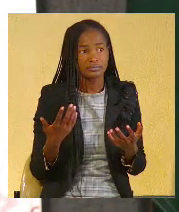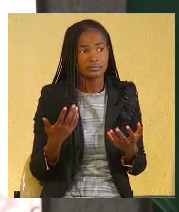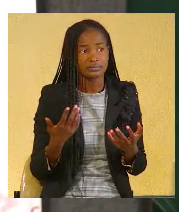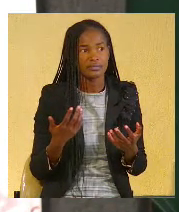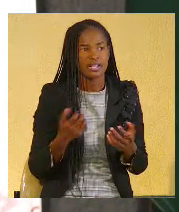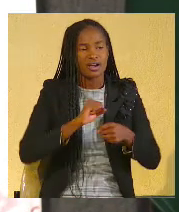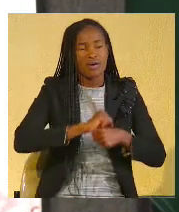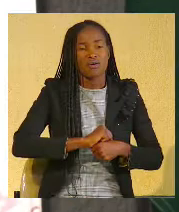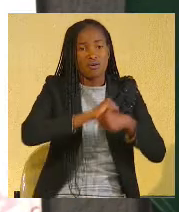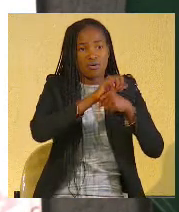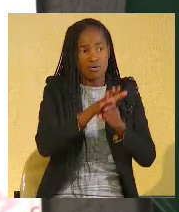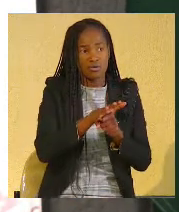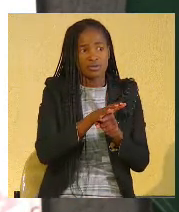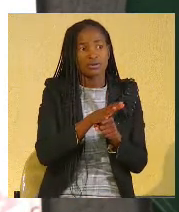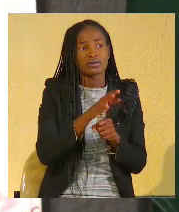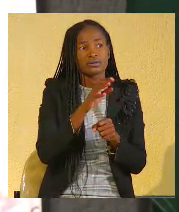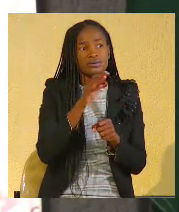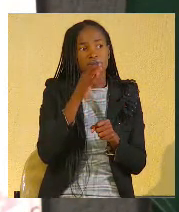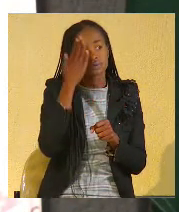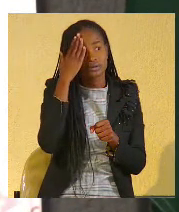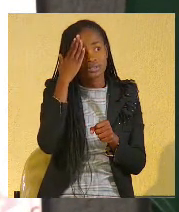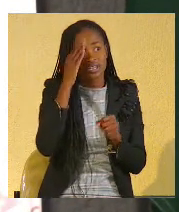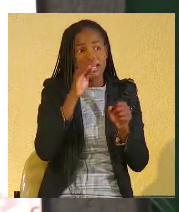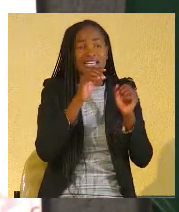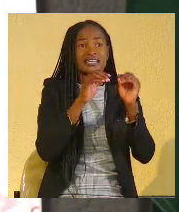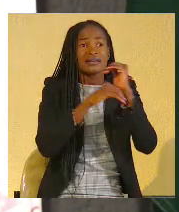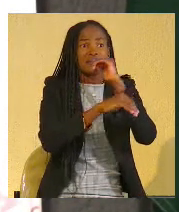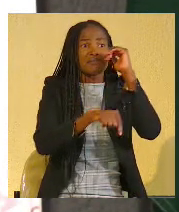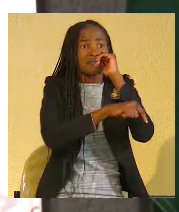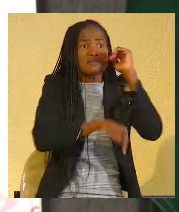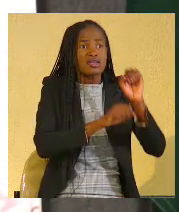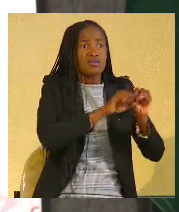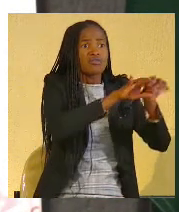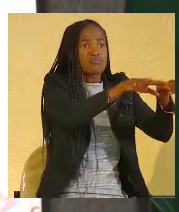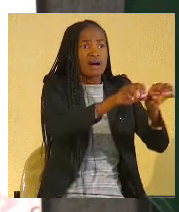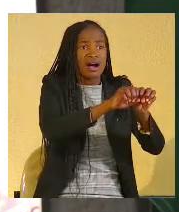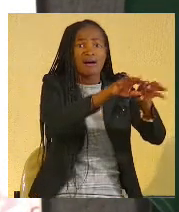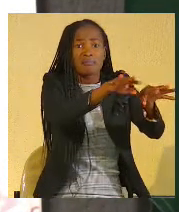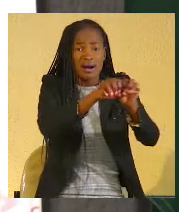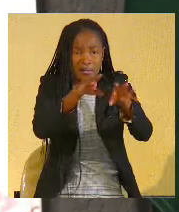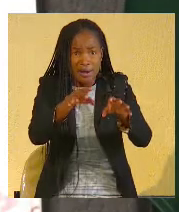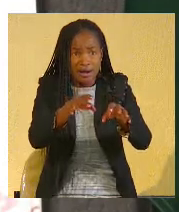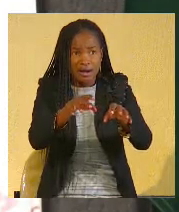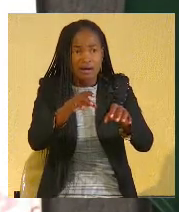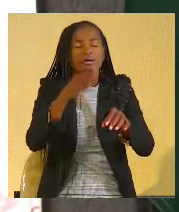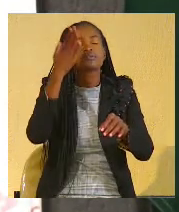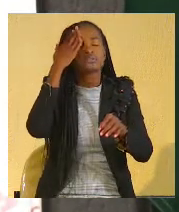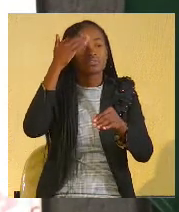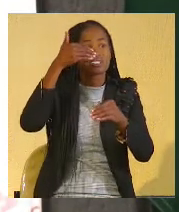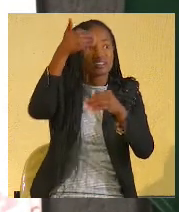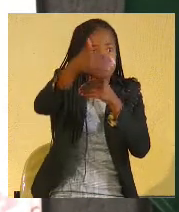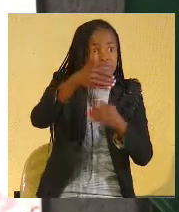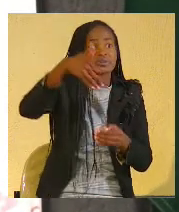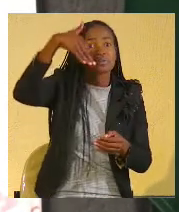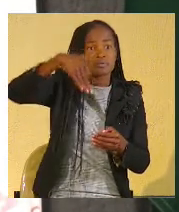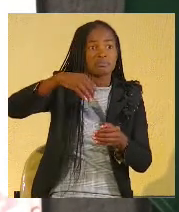itself, we are conscious of the fact that eventually it will land on our doorstep. And therefore, we